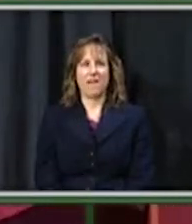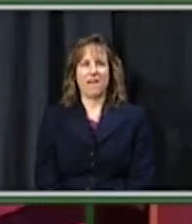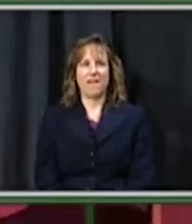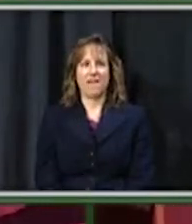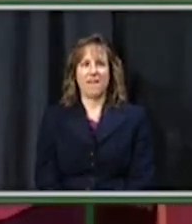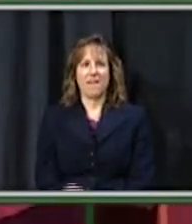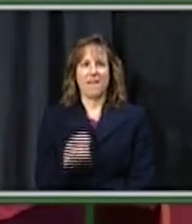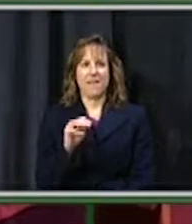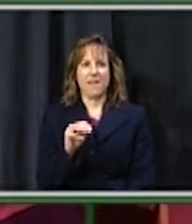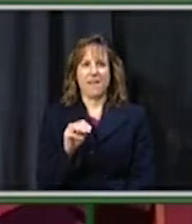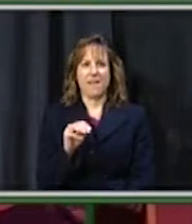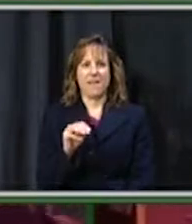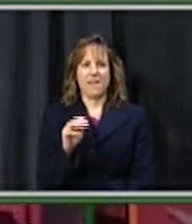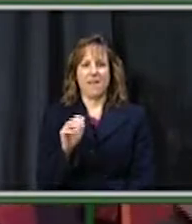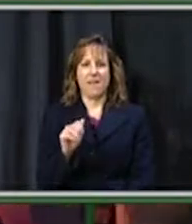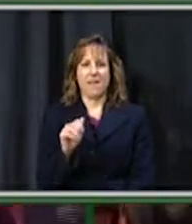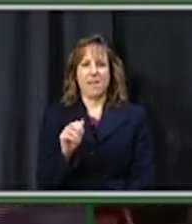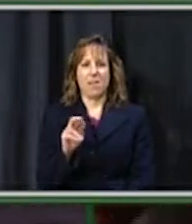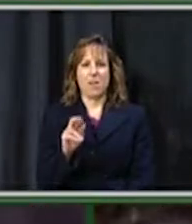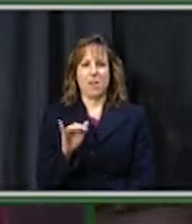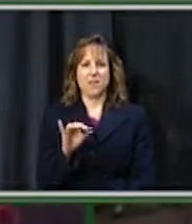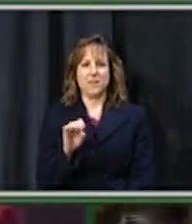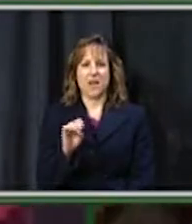Marissa Mercedes Crispillo.